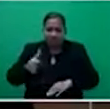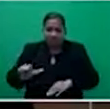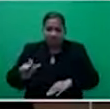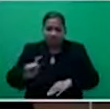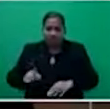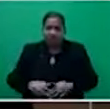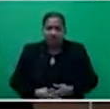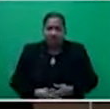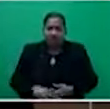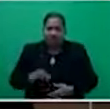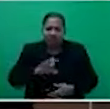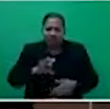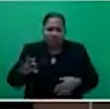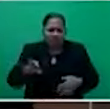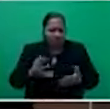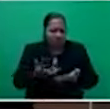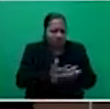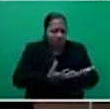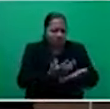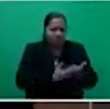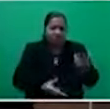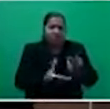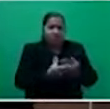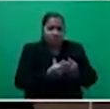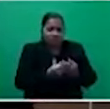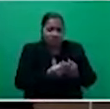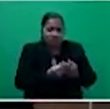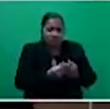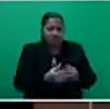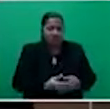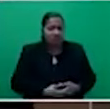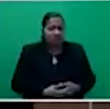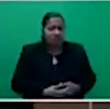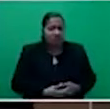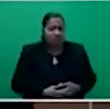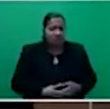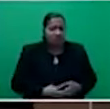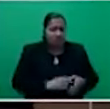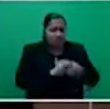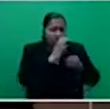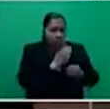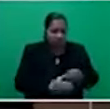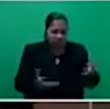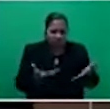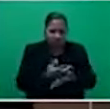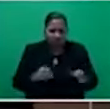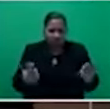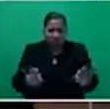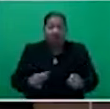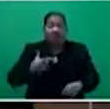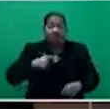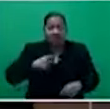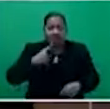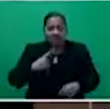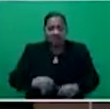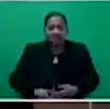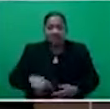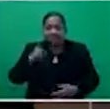the ethnicity. That's what I said. Nothing is said in a vacuum. And people say things like that. You'll say